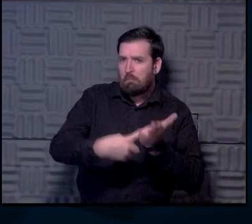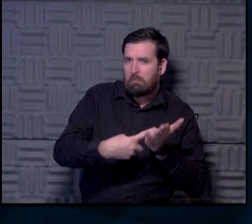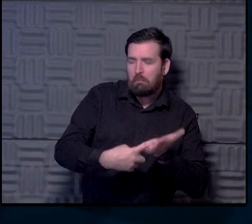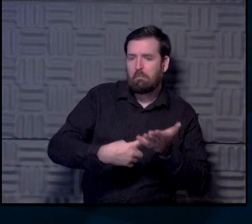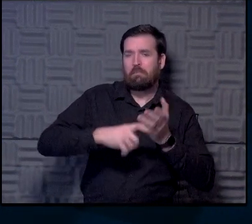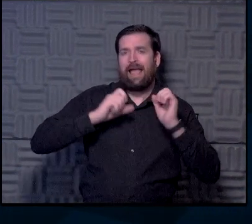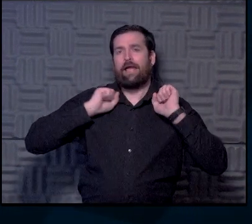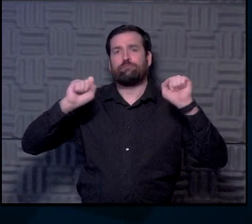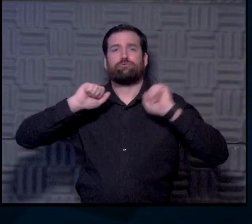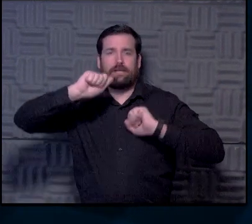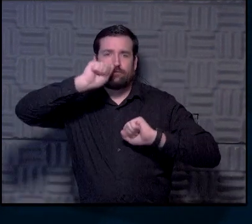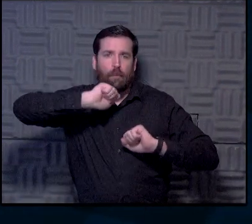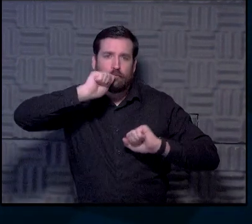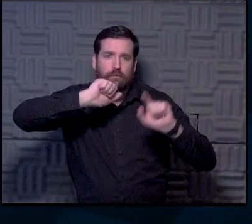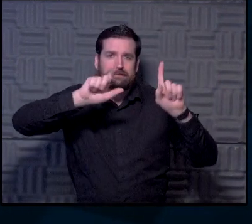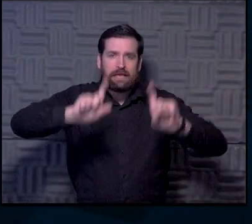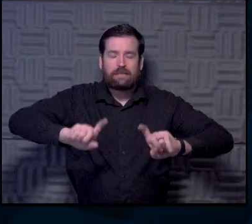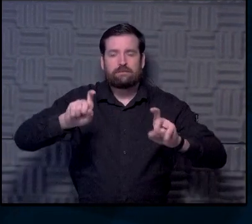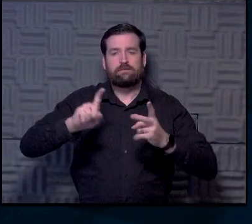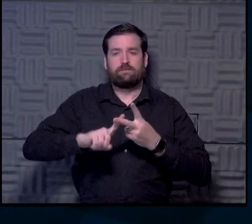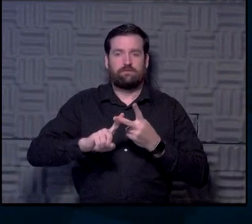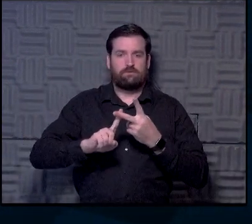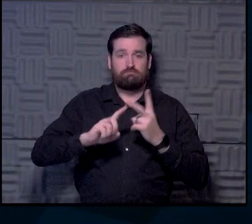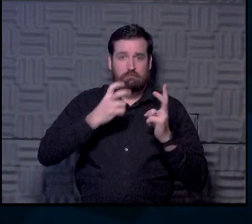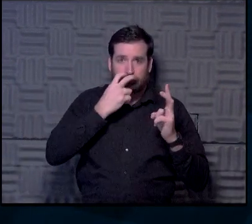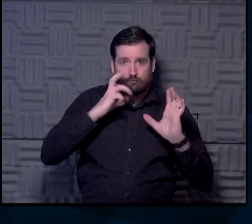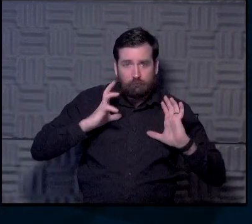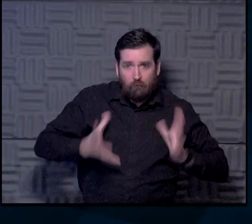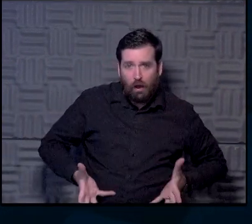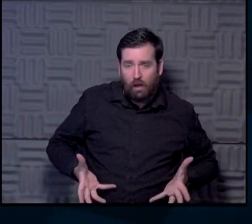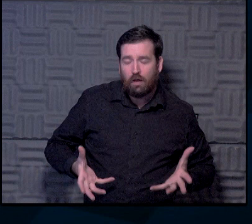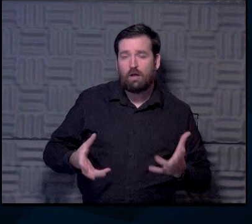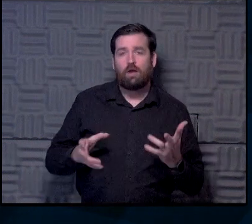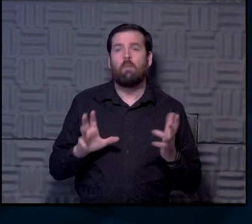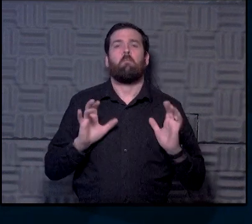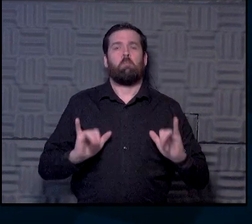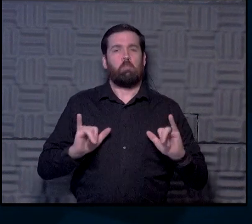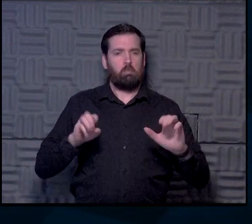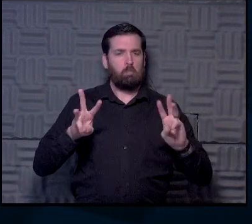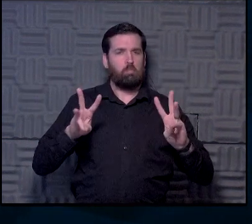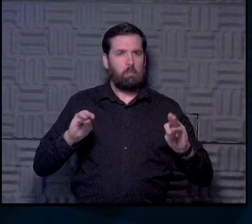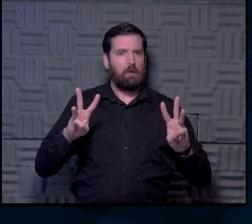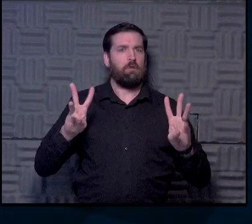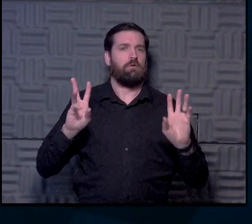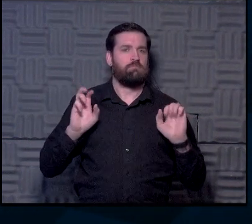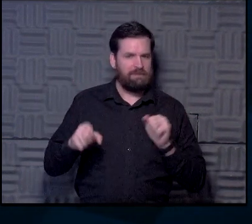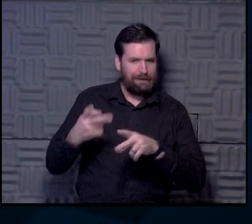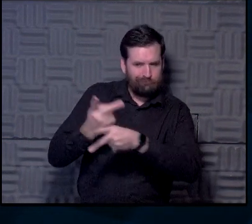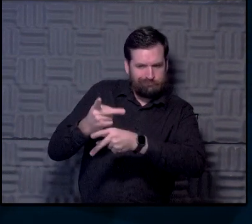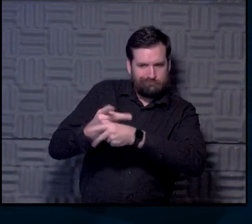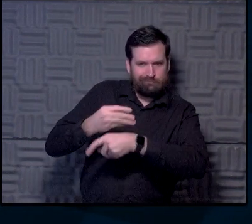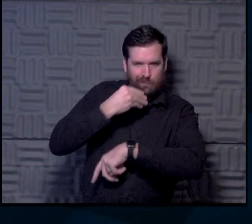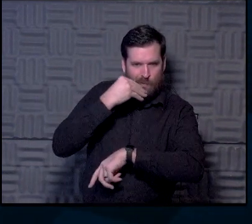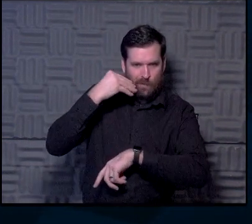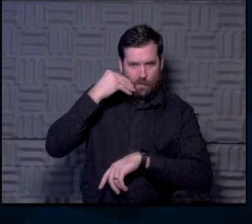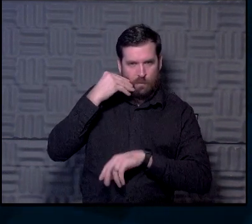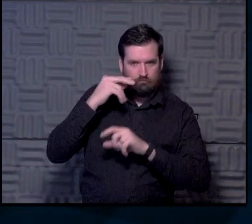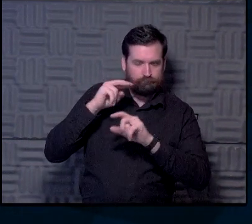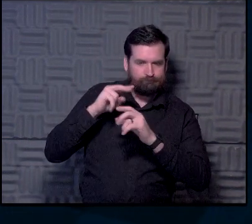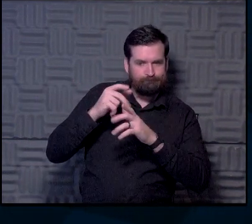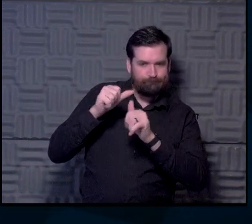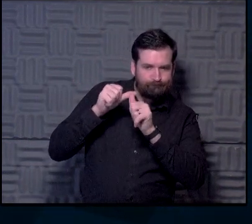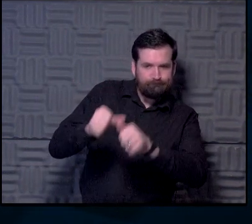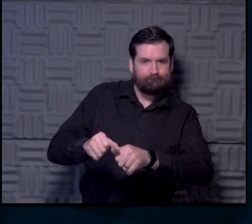exercise tolerance test. The oxygen level doesn't drop. All other things being equal, we're like, wow, we can manage you at home and continue